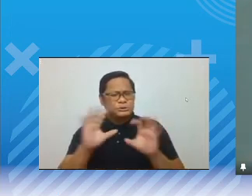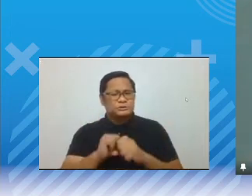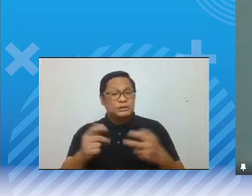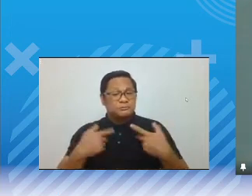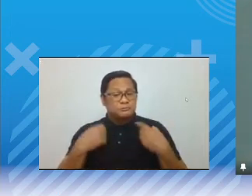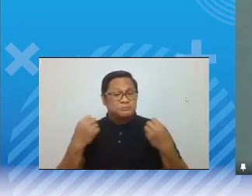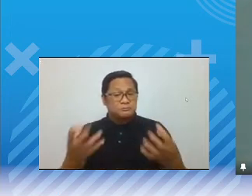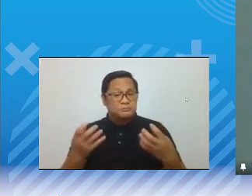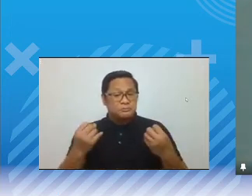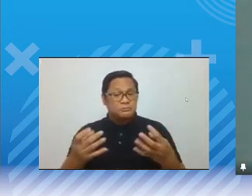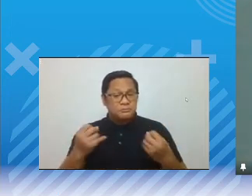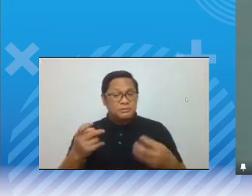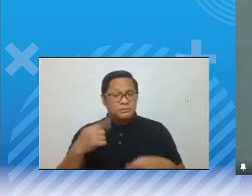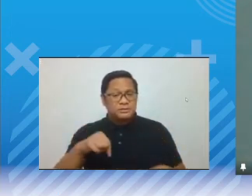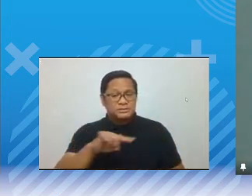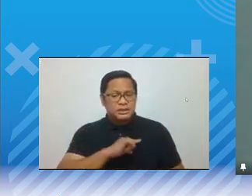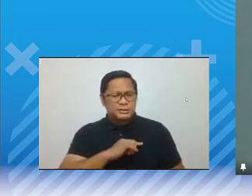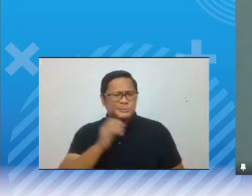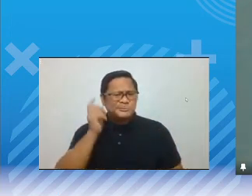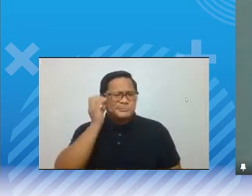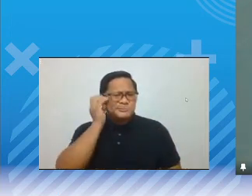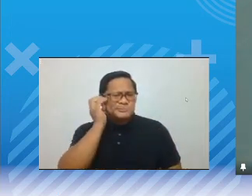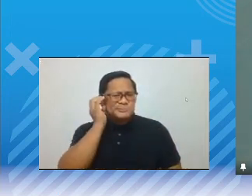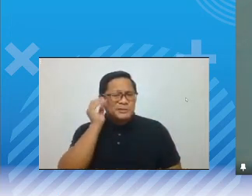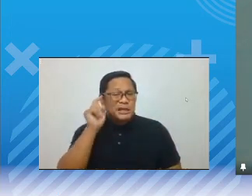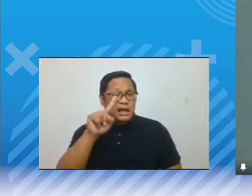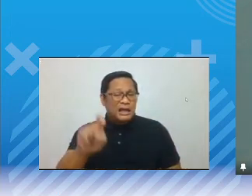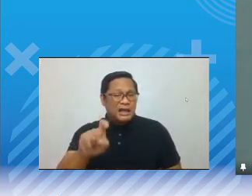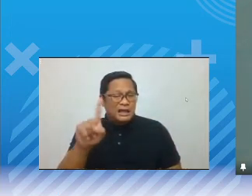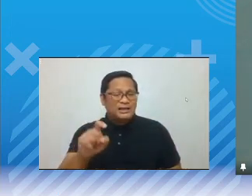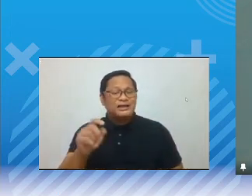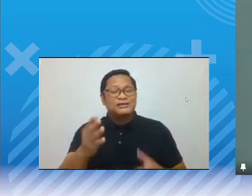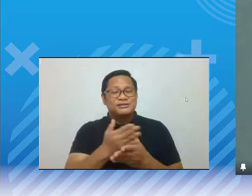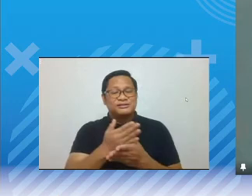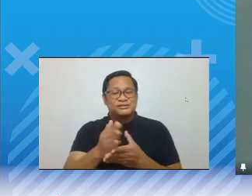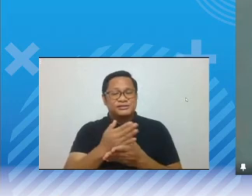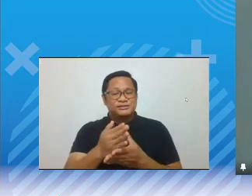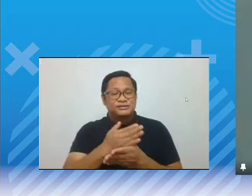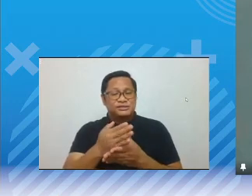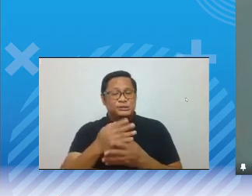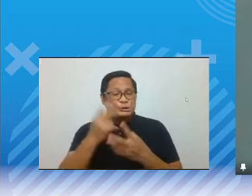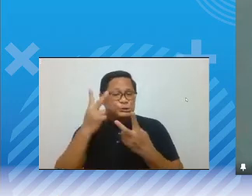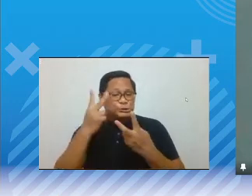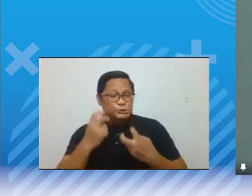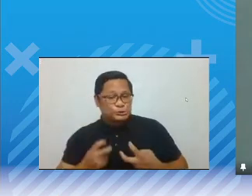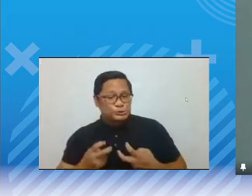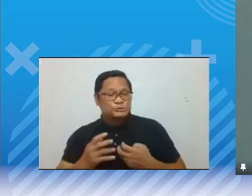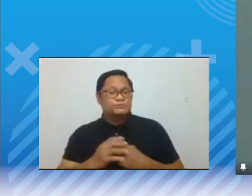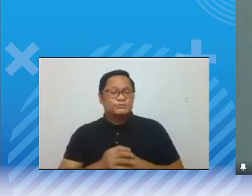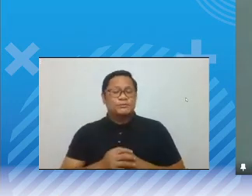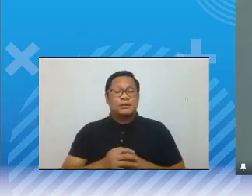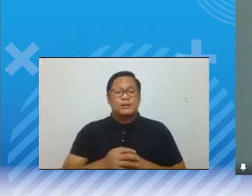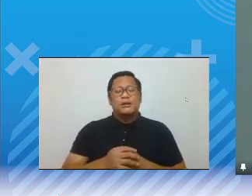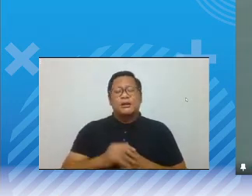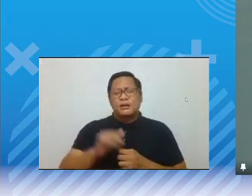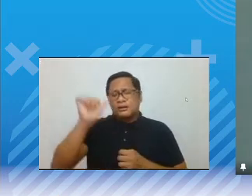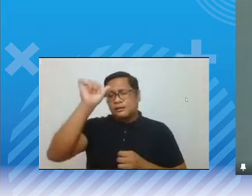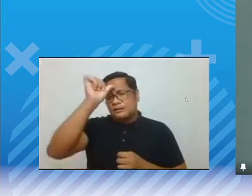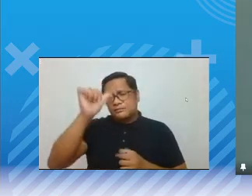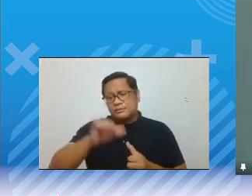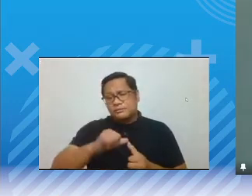ang mga nabubuo ng mga tanong at gusto na mag-share ng kanilang insights. Remind lang din po namin